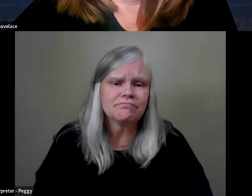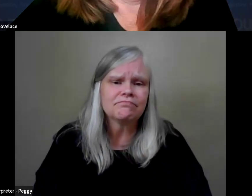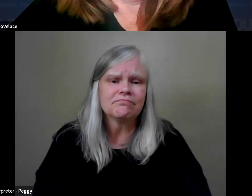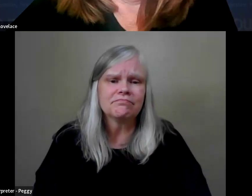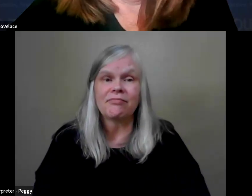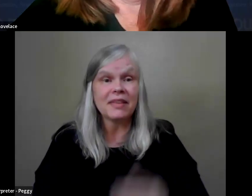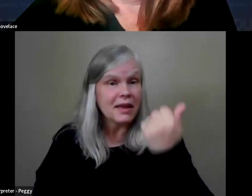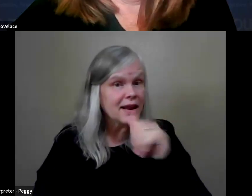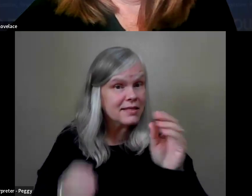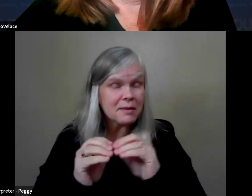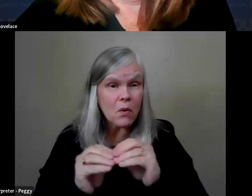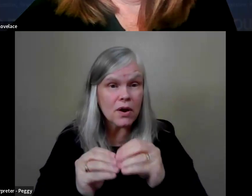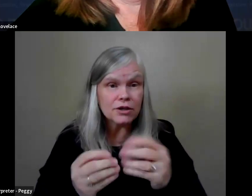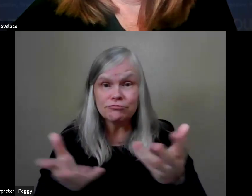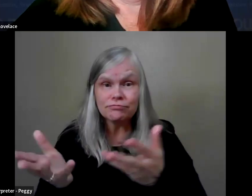Anything else?